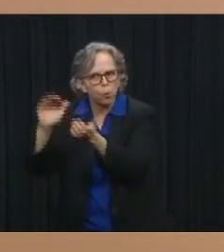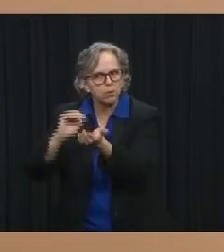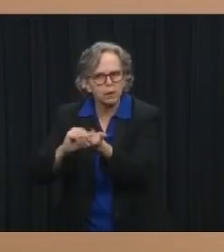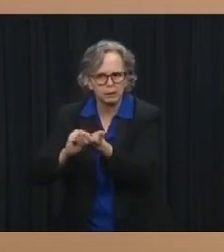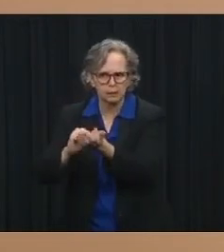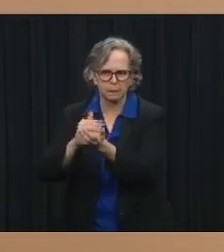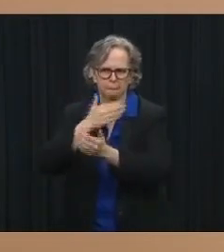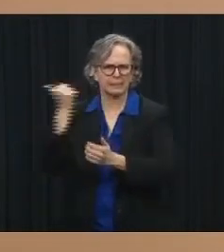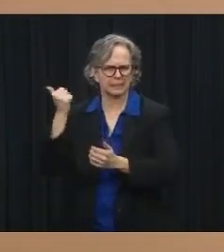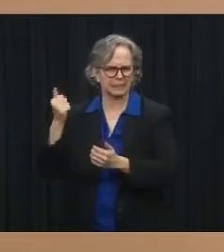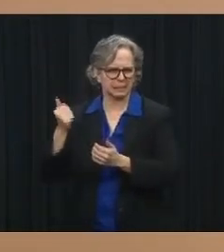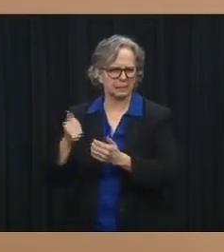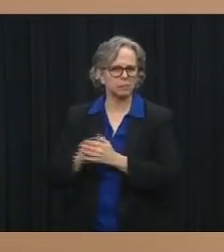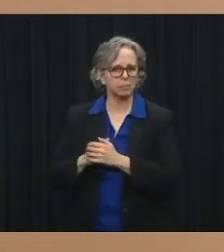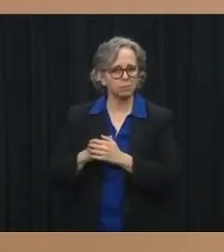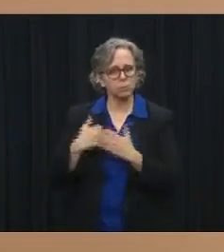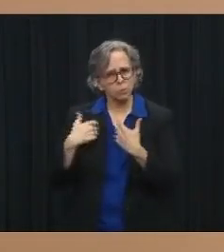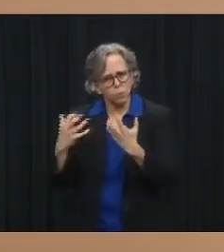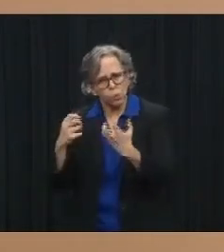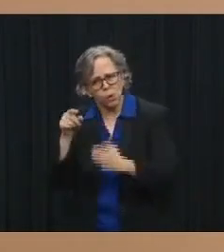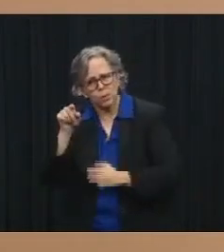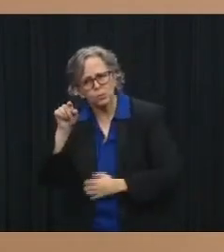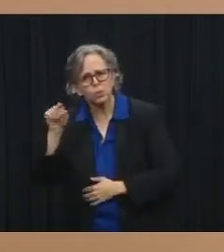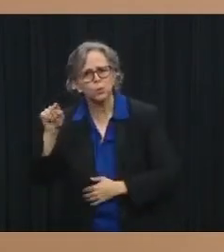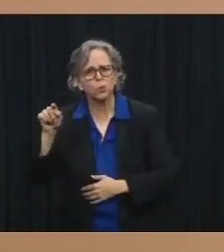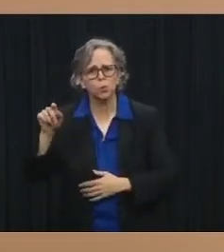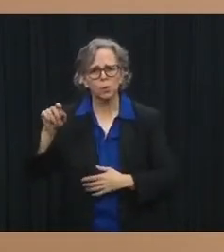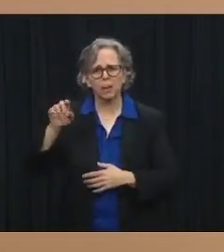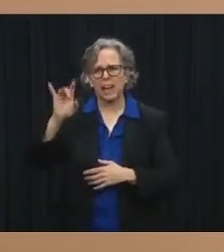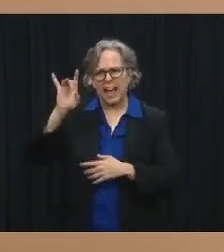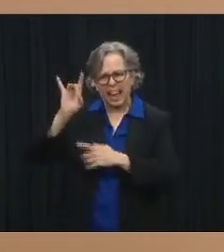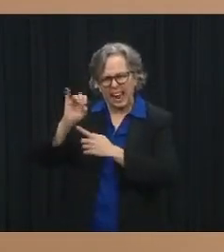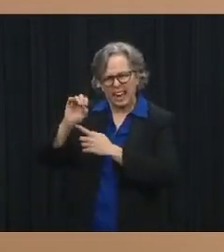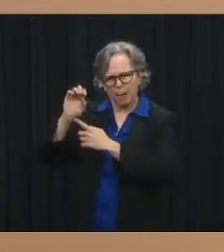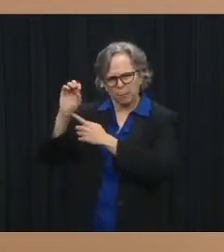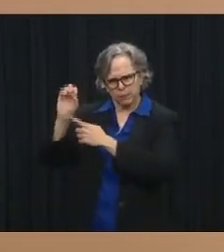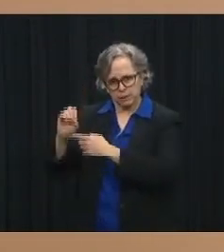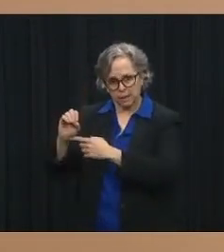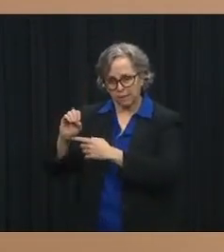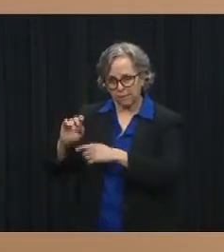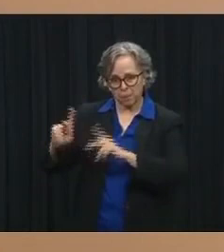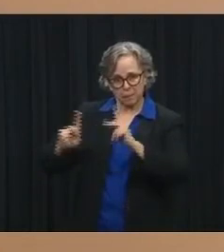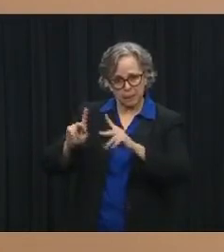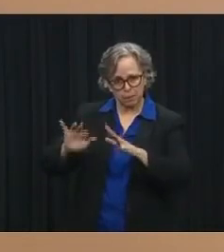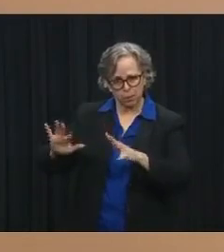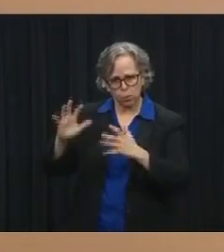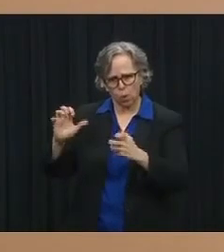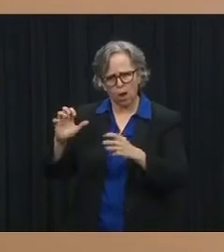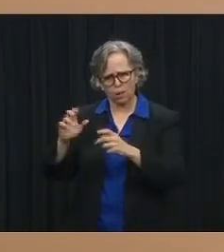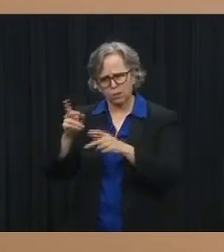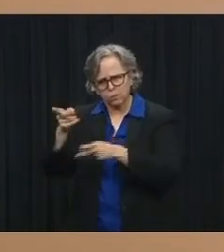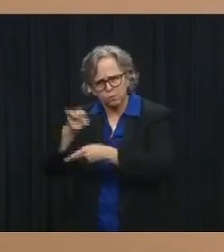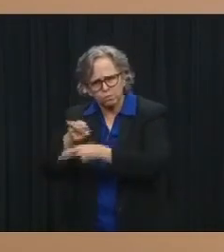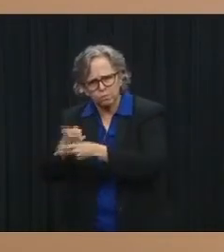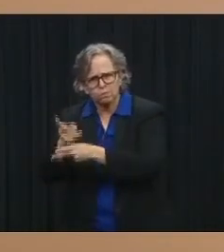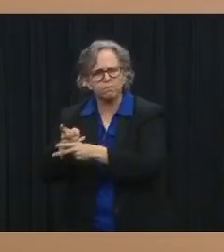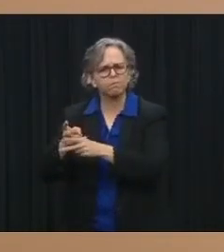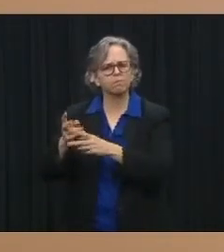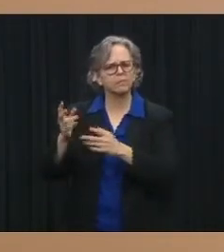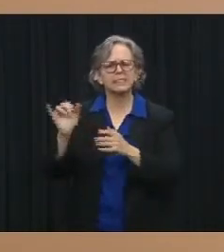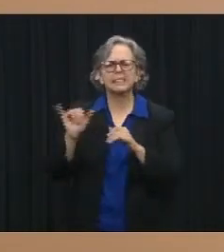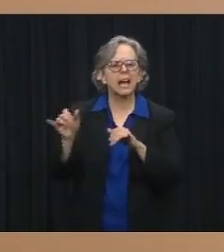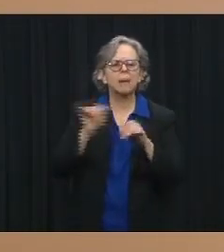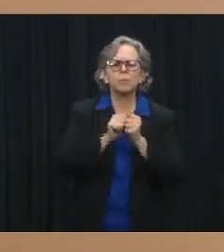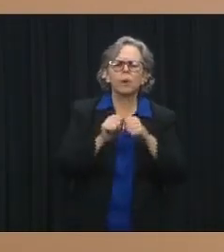the same way we would take care of stroke and MI. We have to, here on the fly, create a system of timing